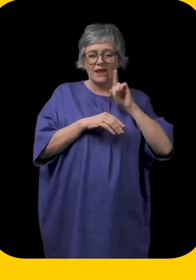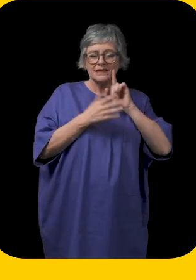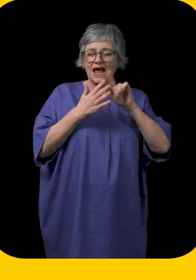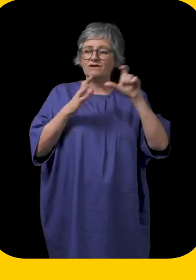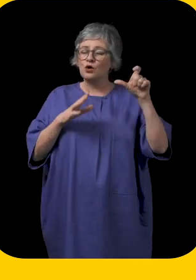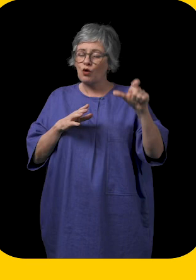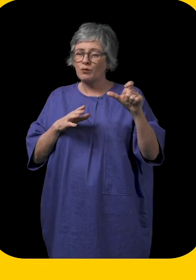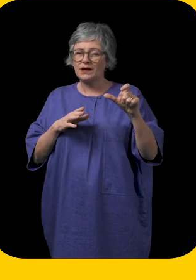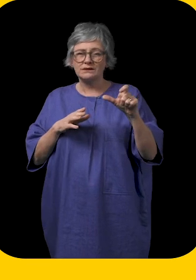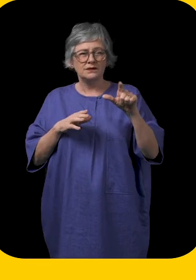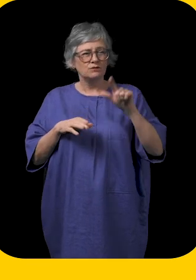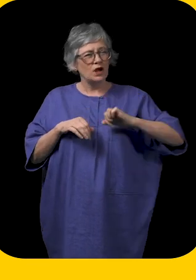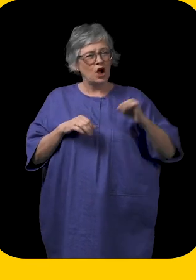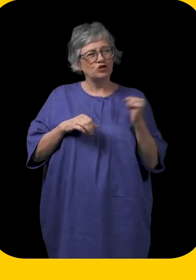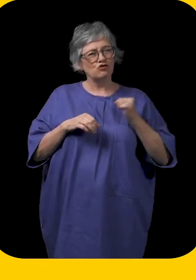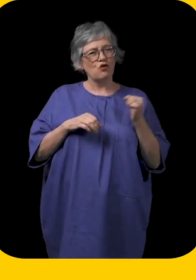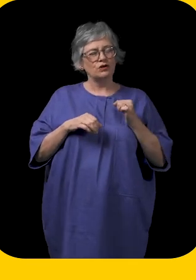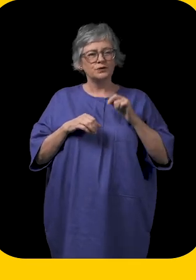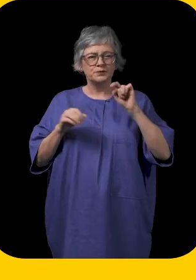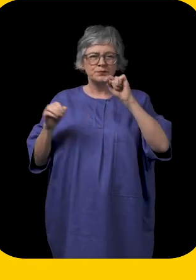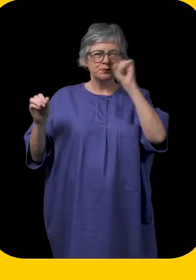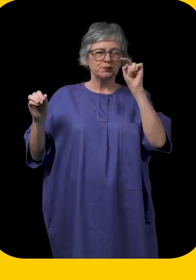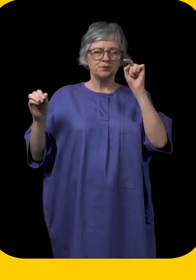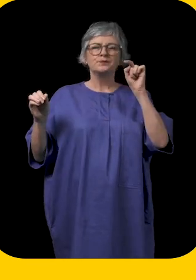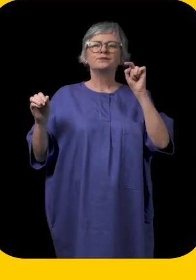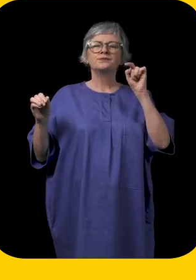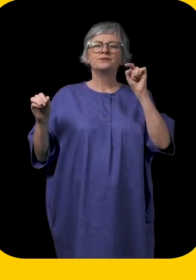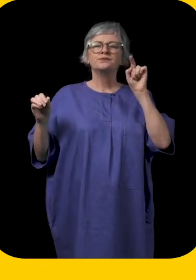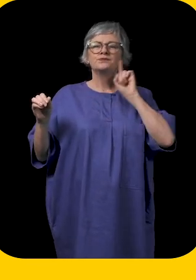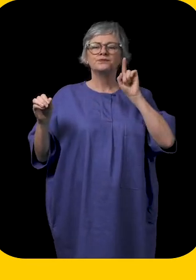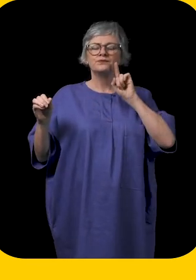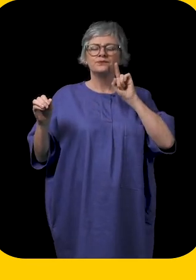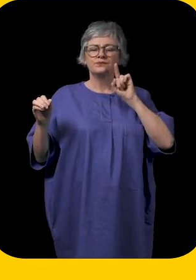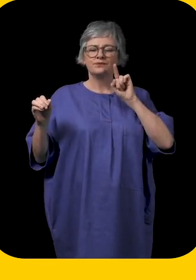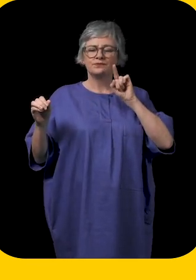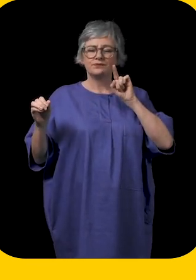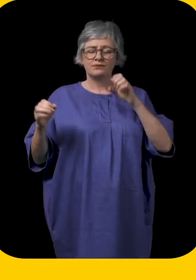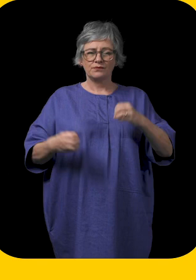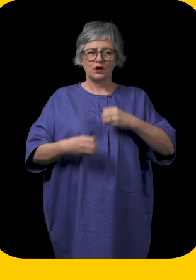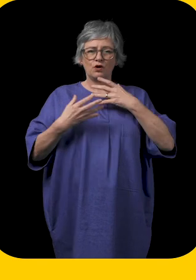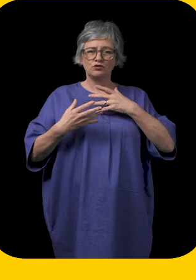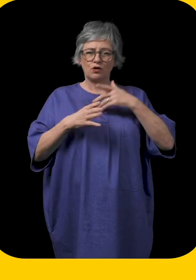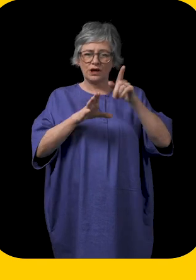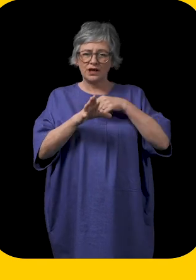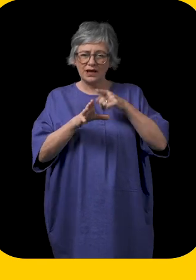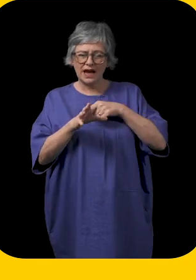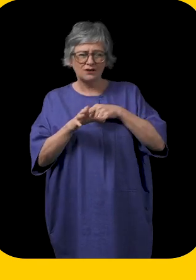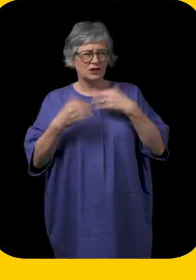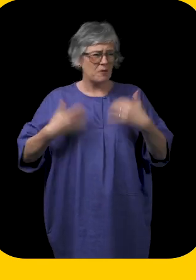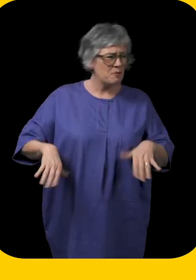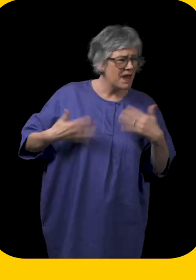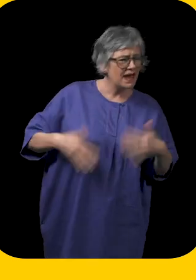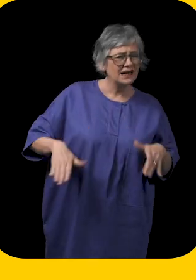Lady Evelyn Kobold was this Scottish aristocrat who shot deer,